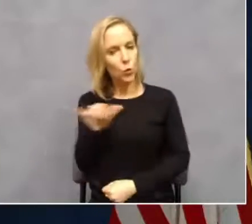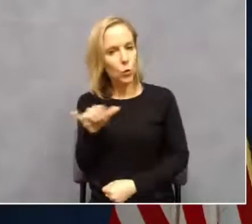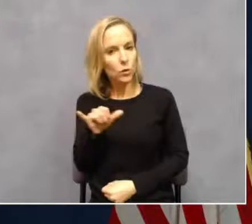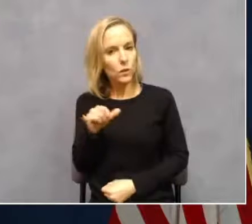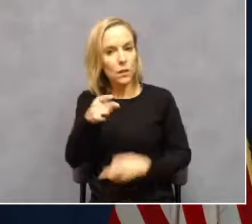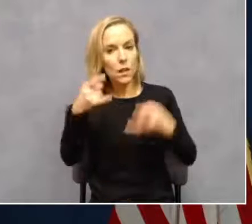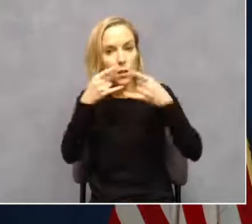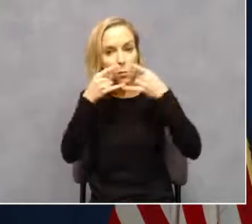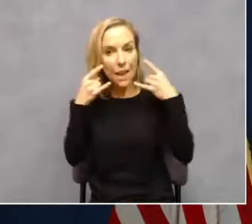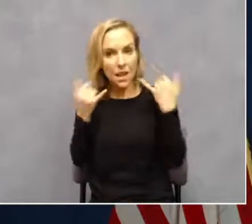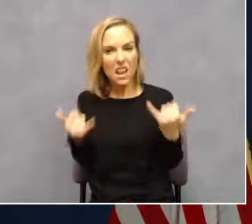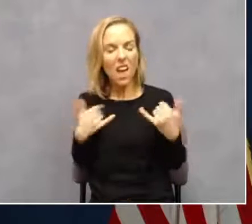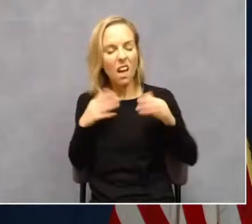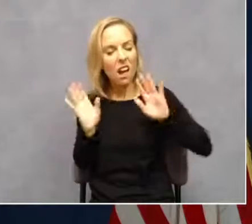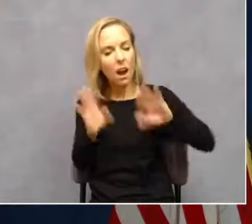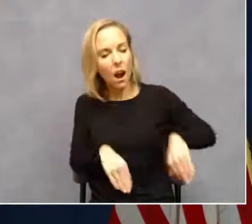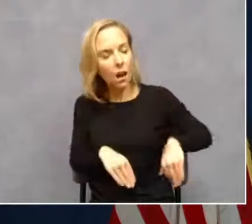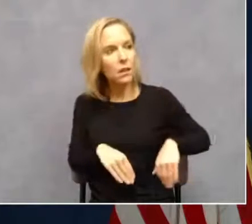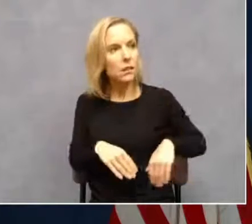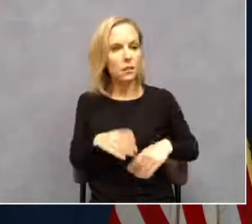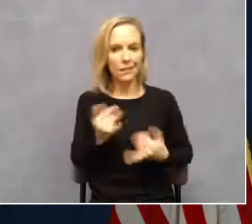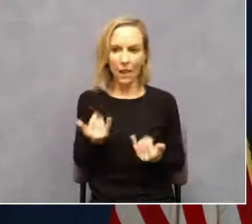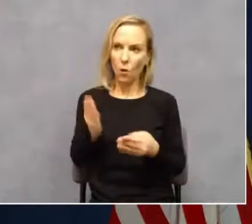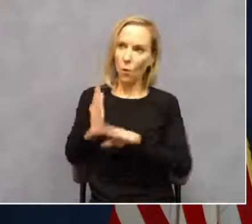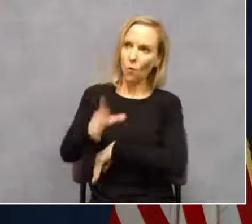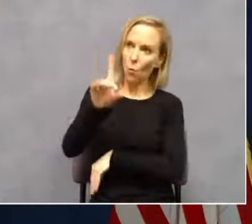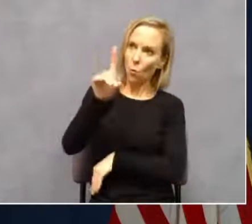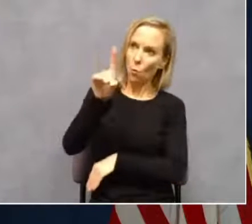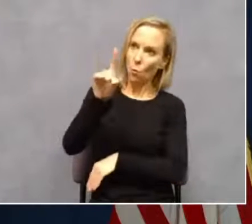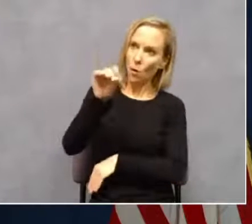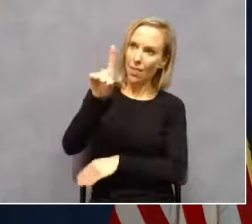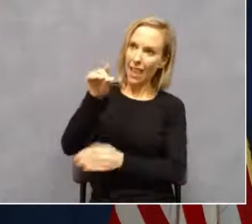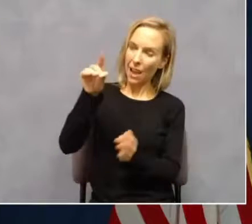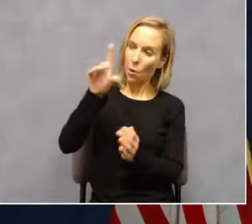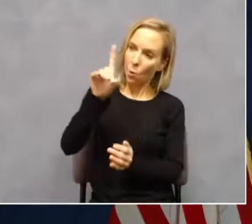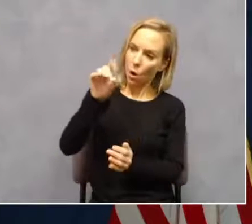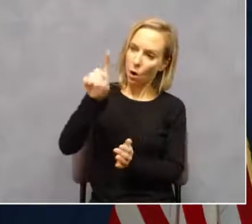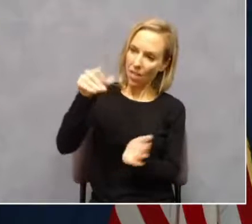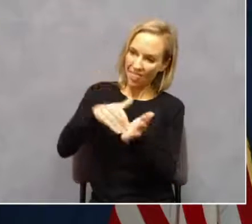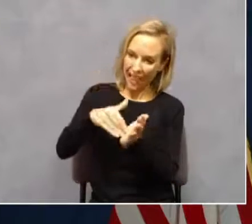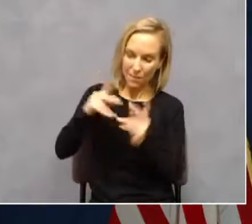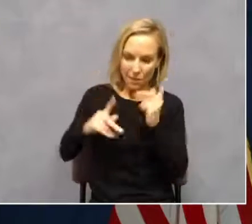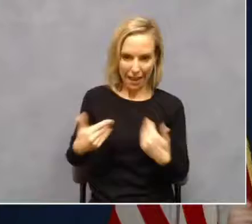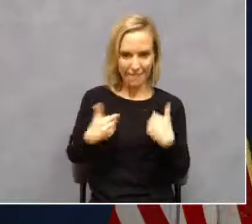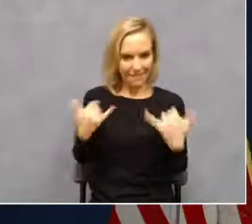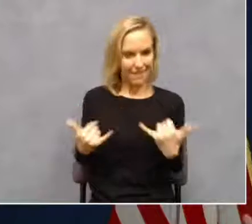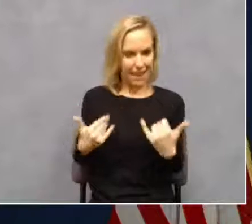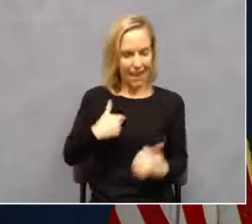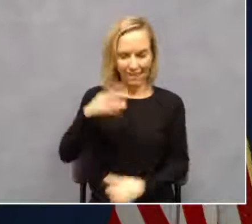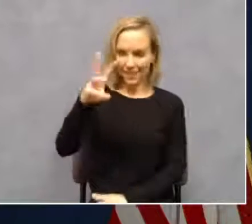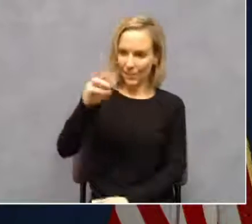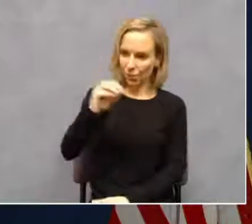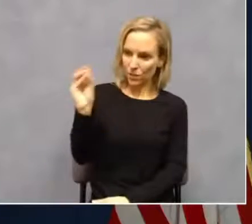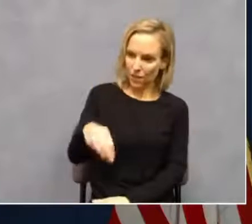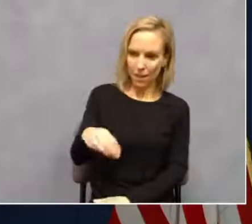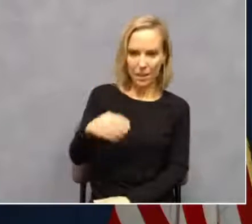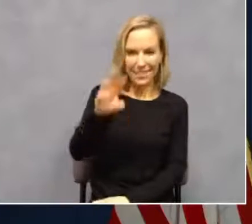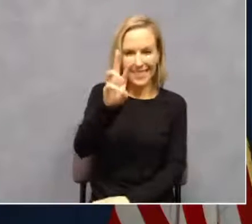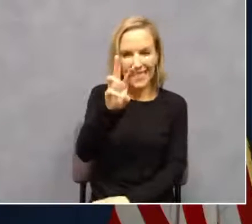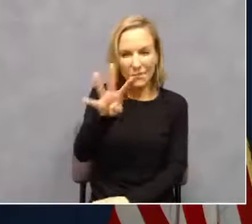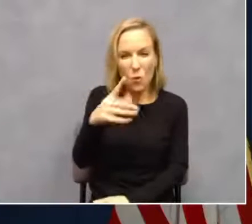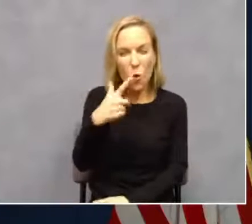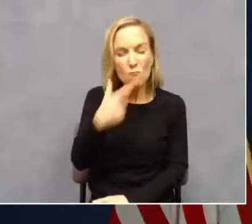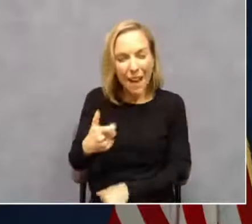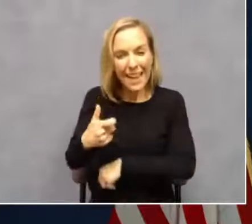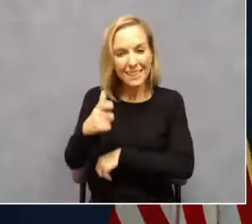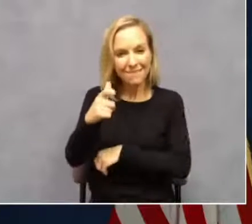now, when we've passed 101,000 cases, when we have a positivity rate of 6%, when we have 64 red counties, you're